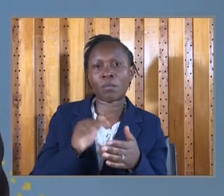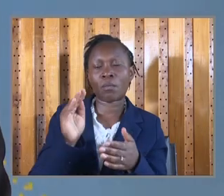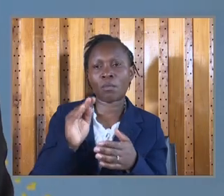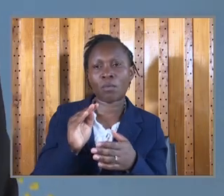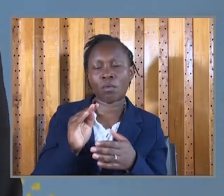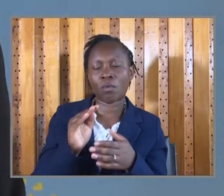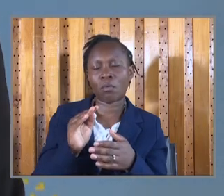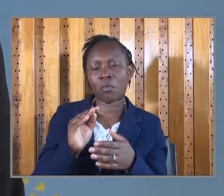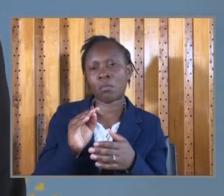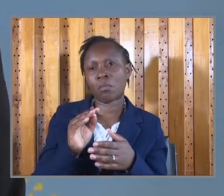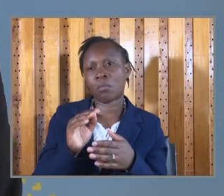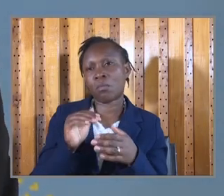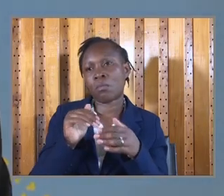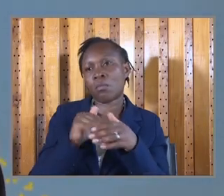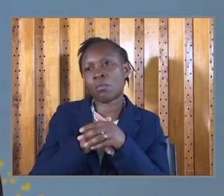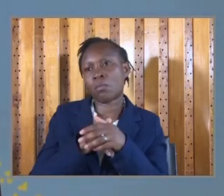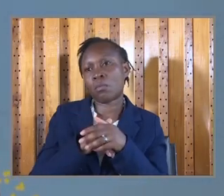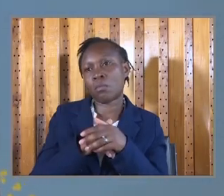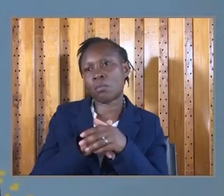in